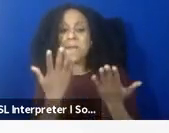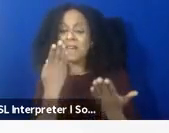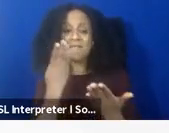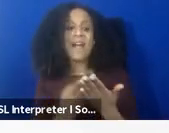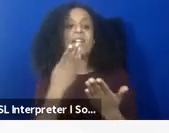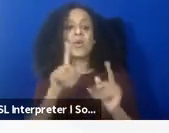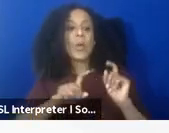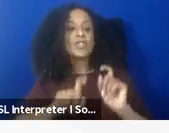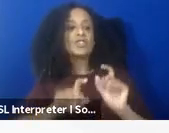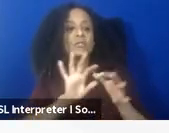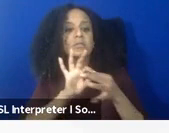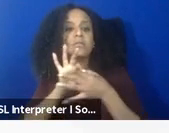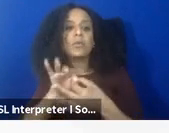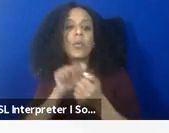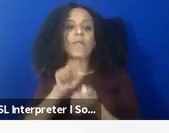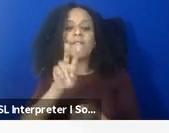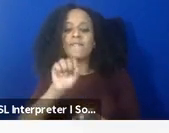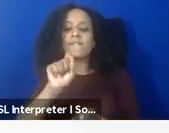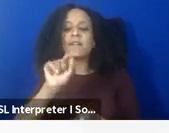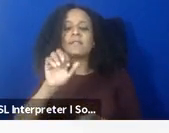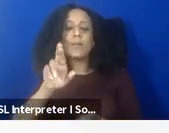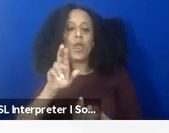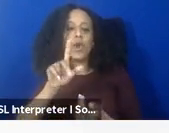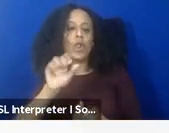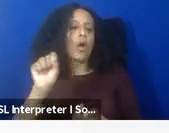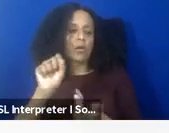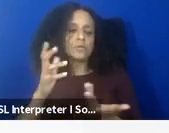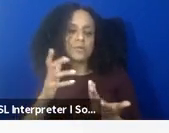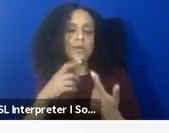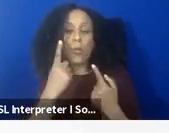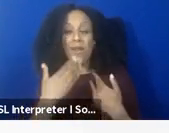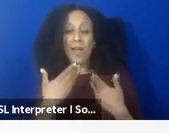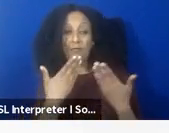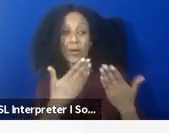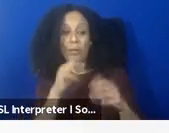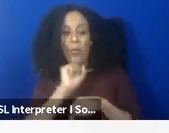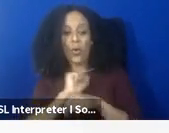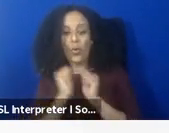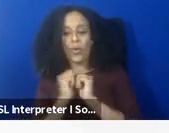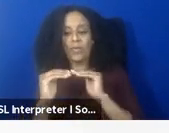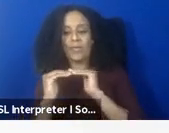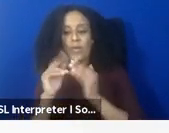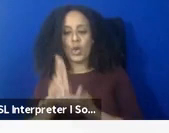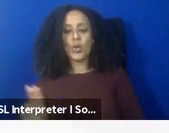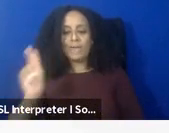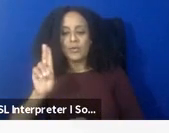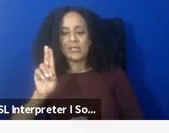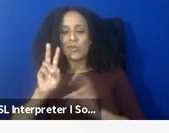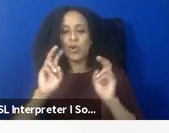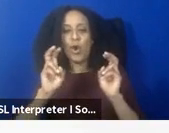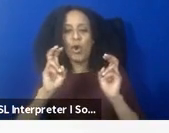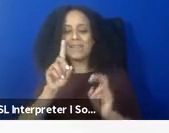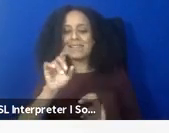questionnaires for vestibular loss, but I'm recommending one here that I worked on with some colleagues at Vanderbilt University, and it's called the Dizziness